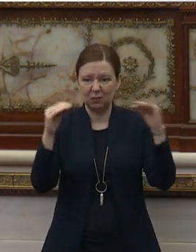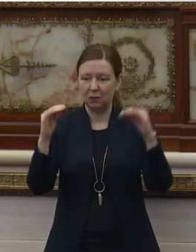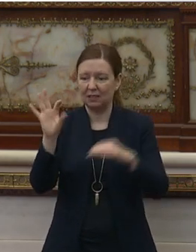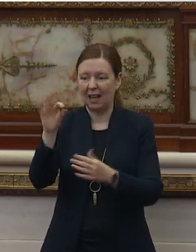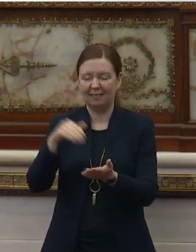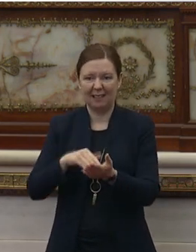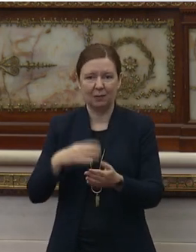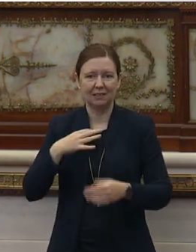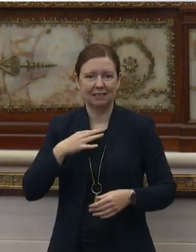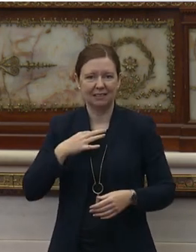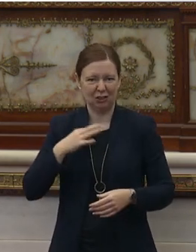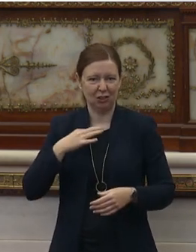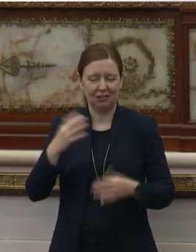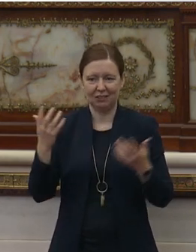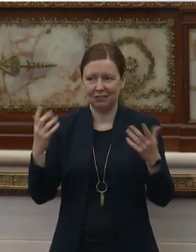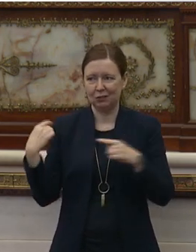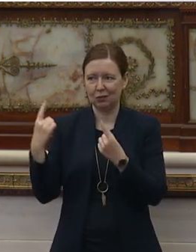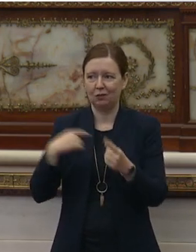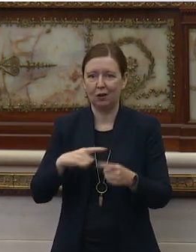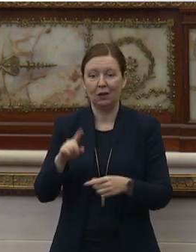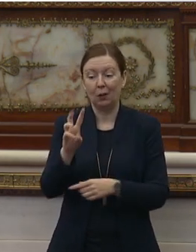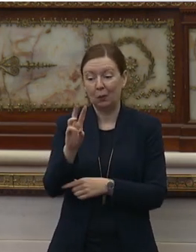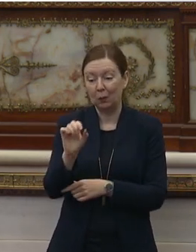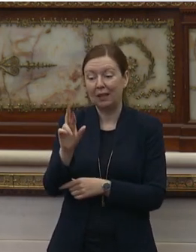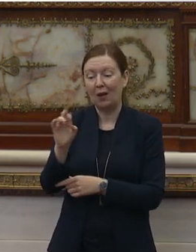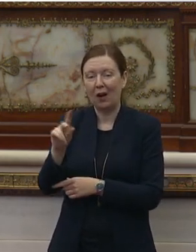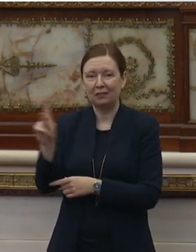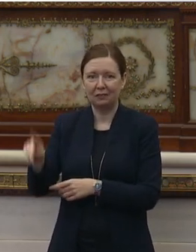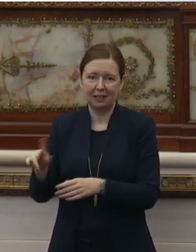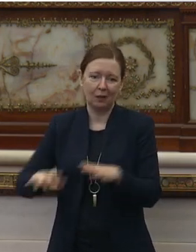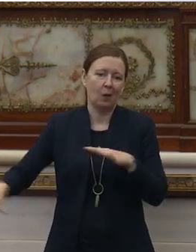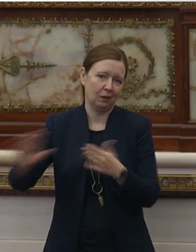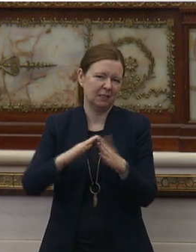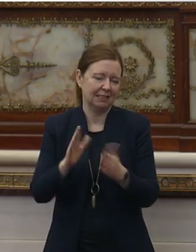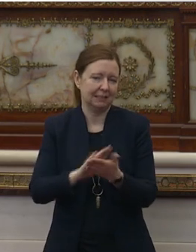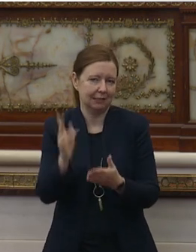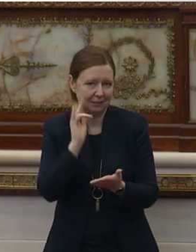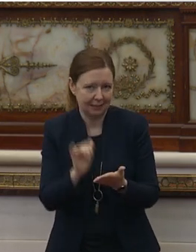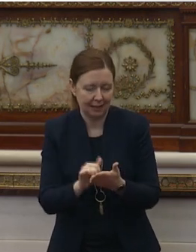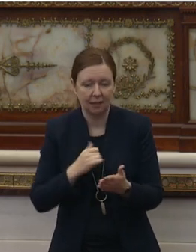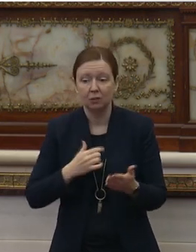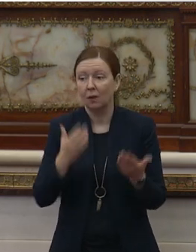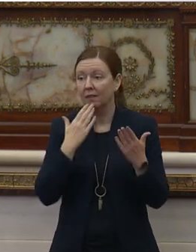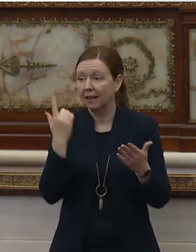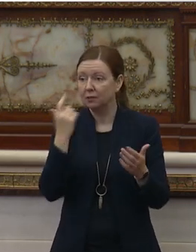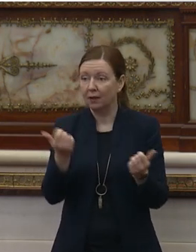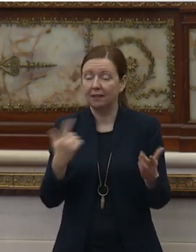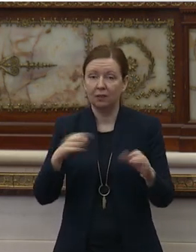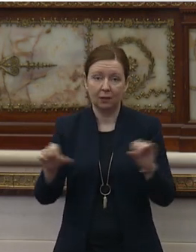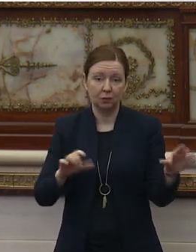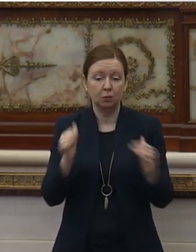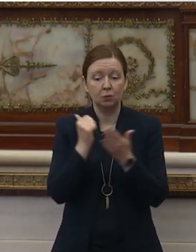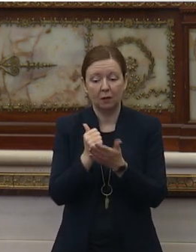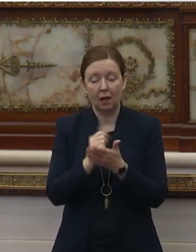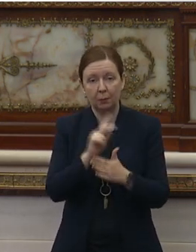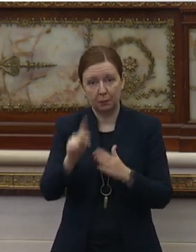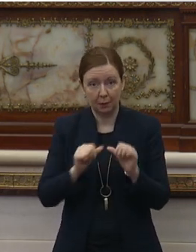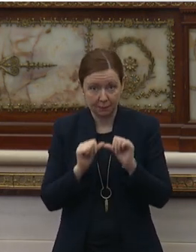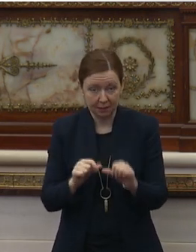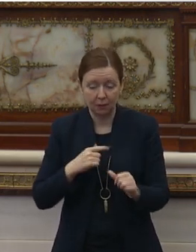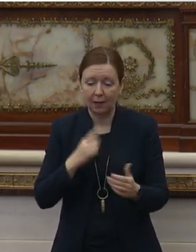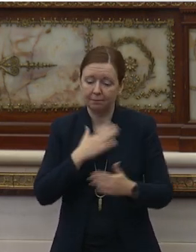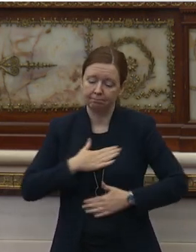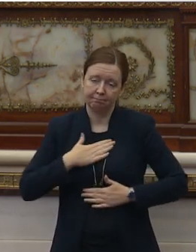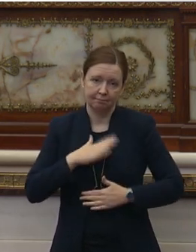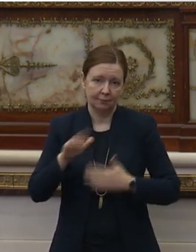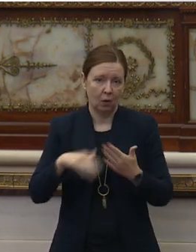far. And it's nice to see the We Are Philly t-shirts all over the city. So thanks for anything you can do to help this program continue. I appreciate